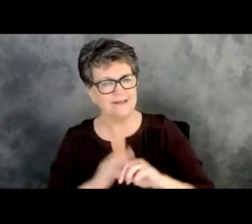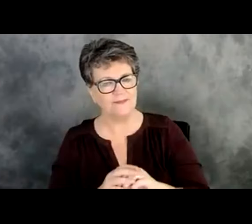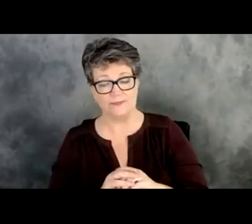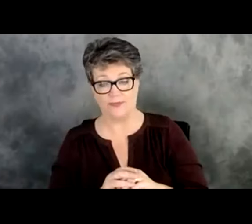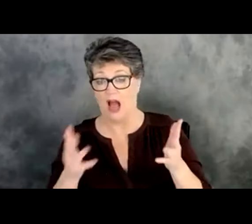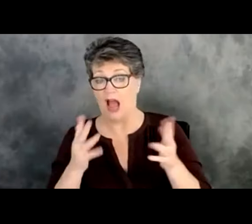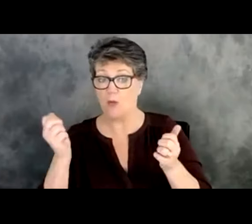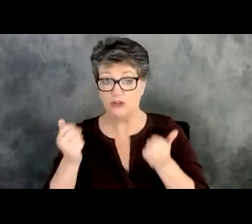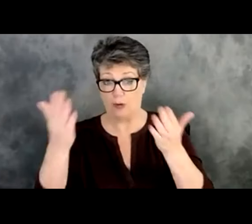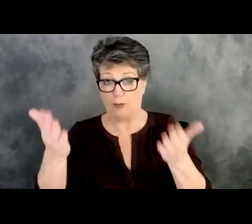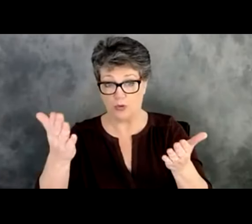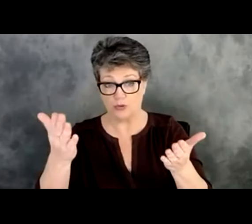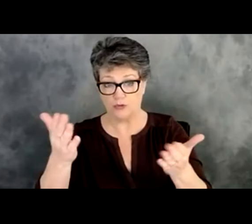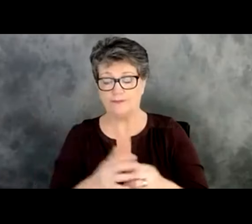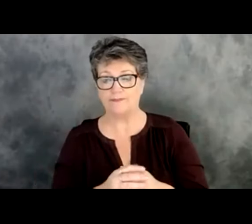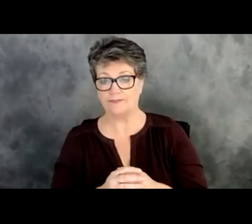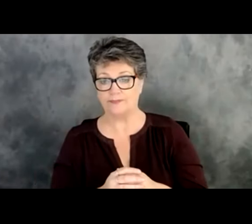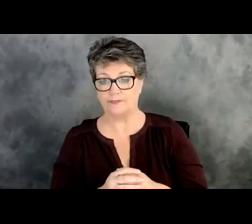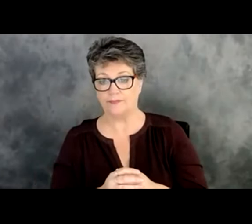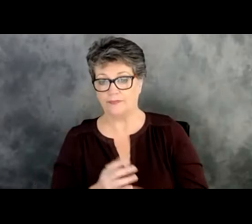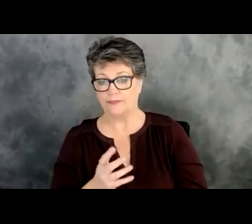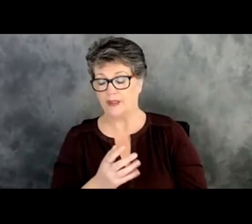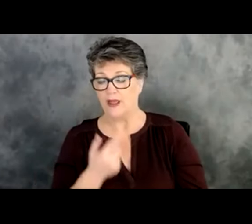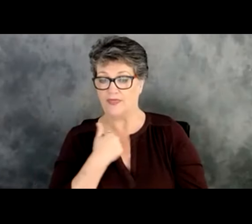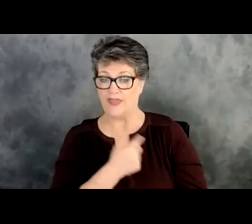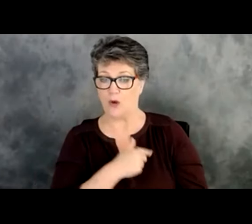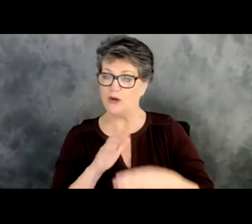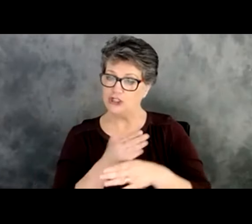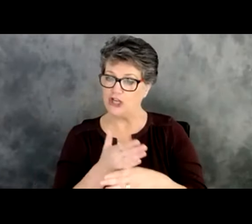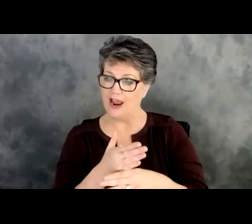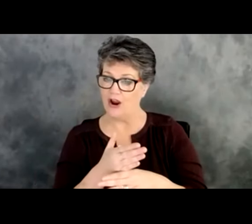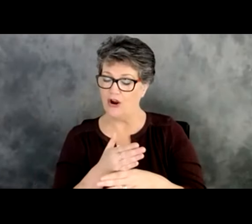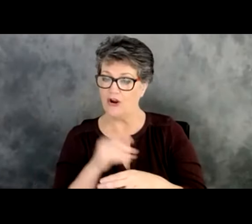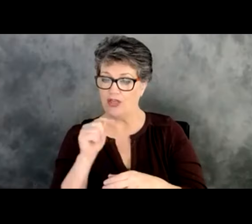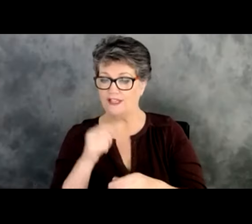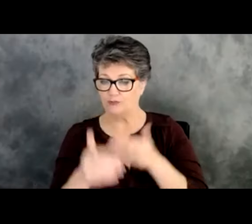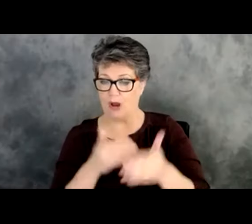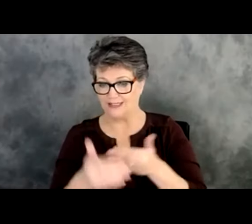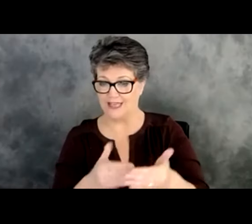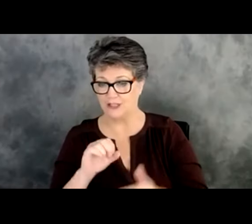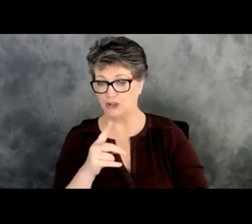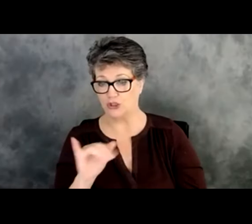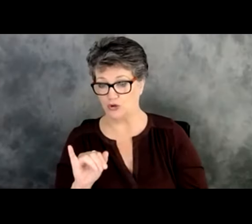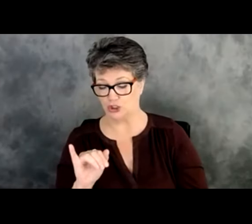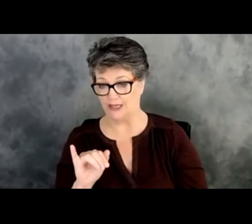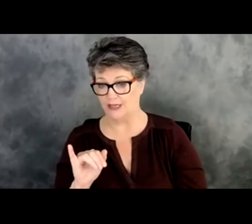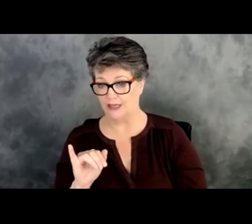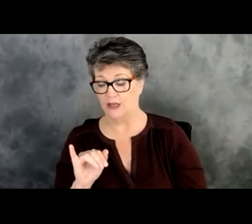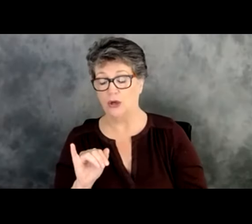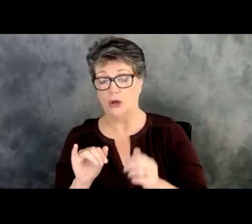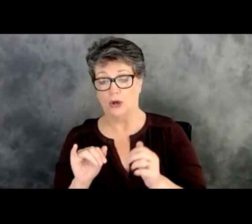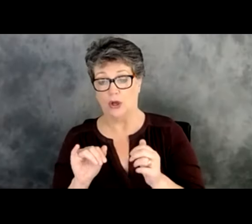to propose that we share this process on SOGI with the